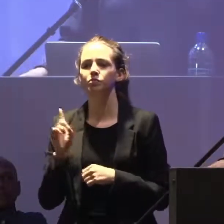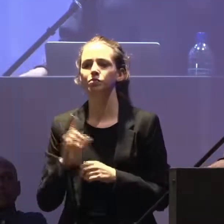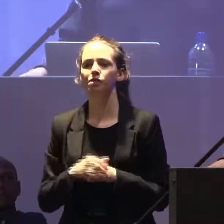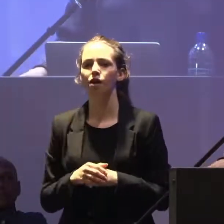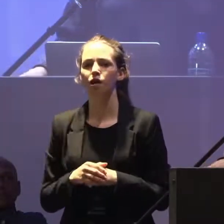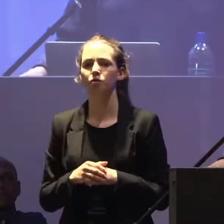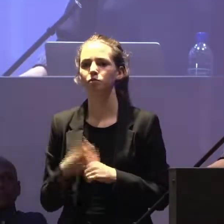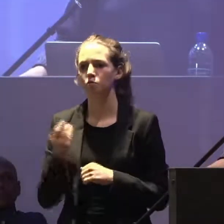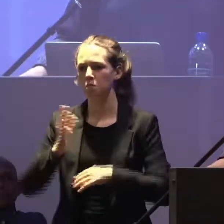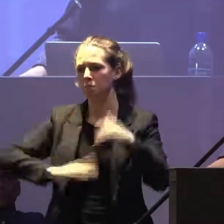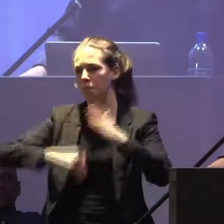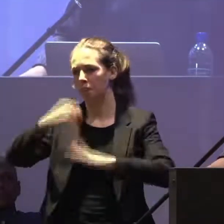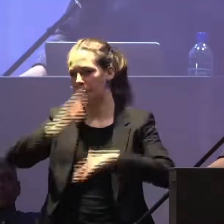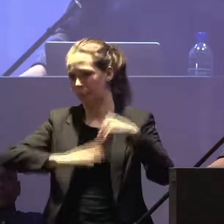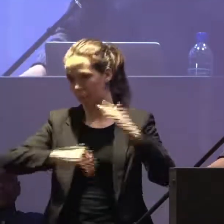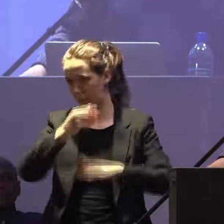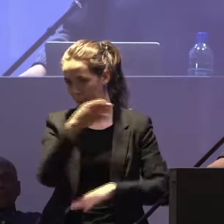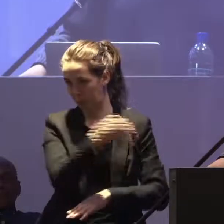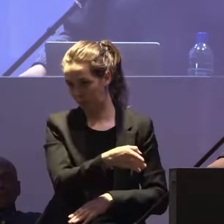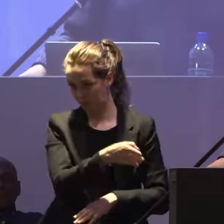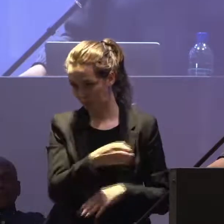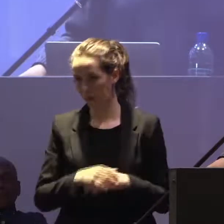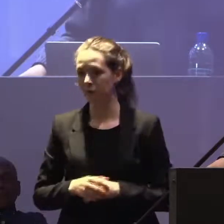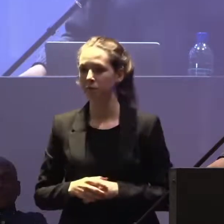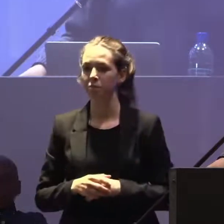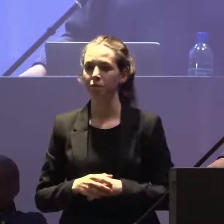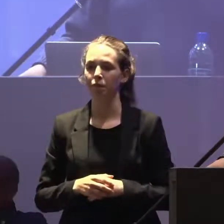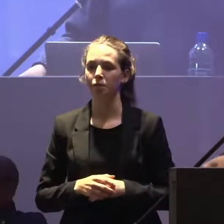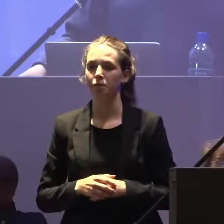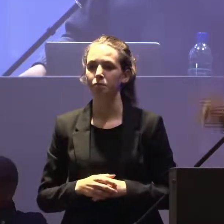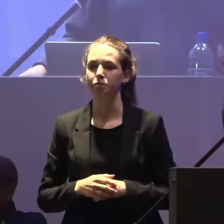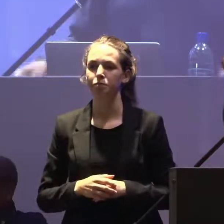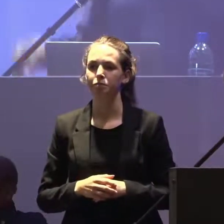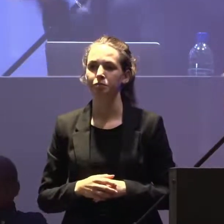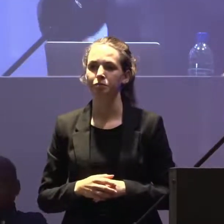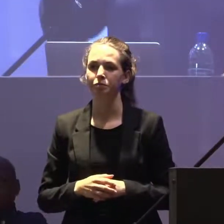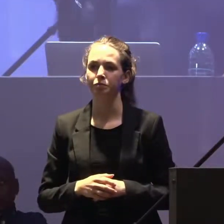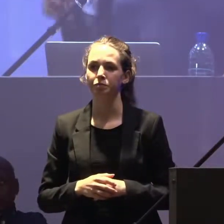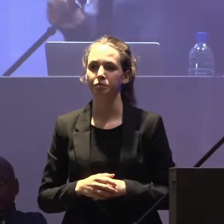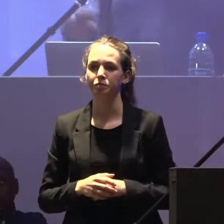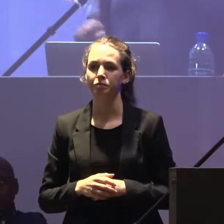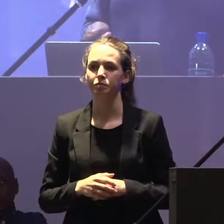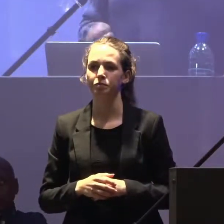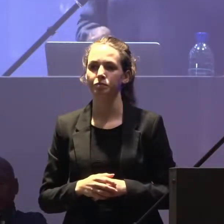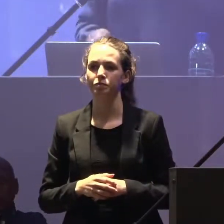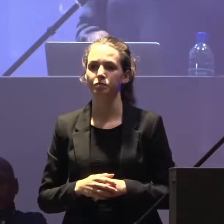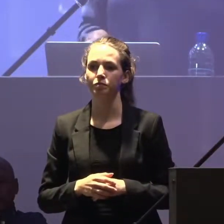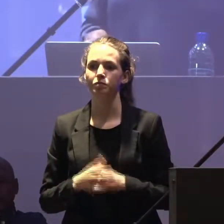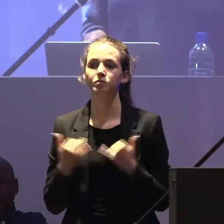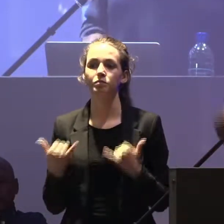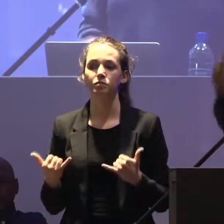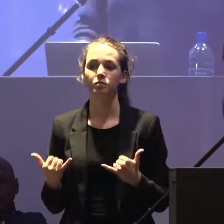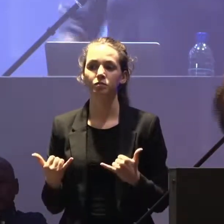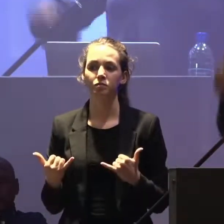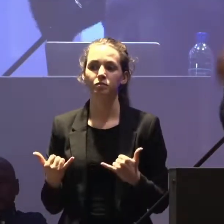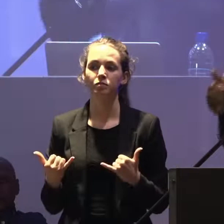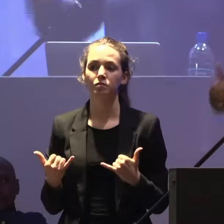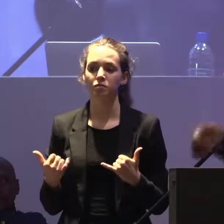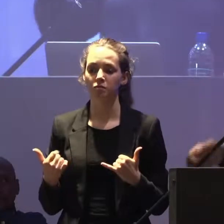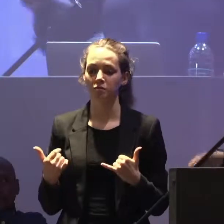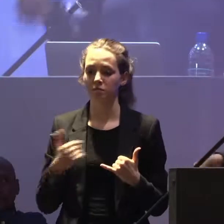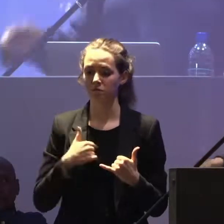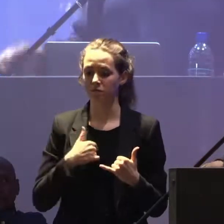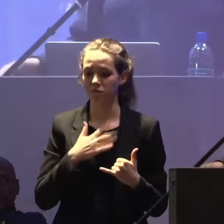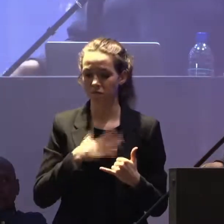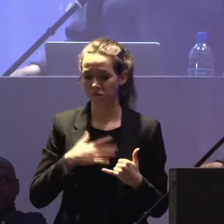there's construction of the road. Now, I'm under heavy flu.